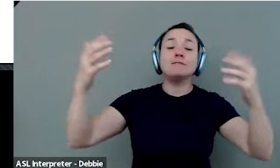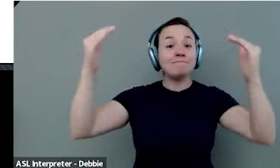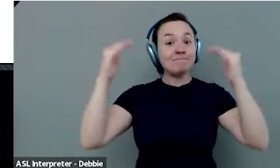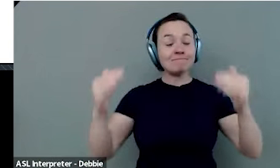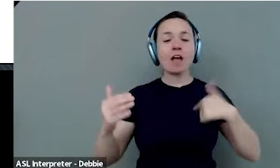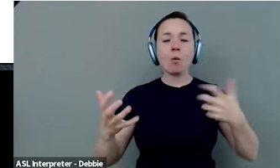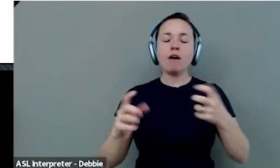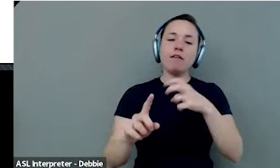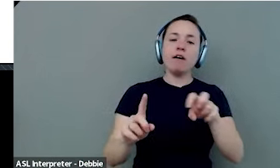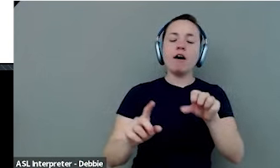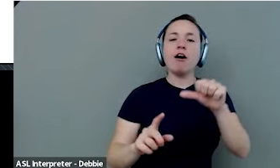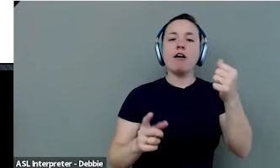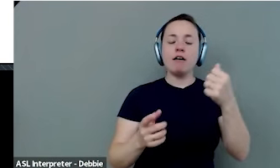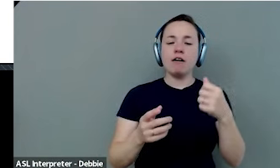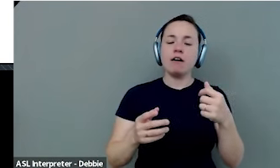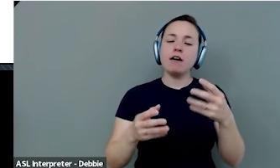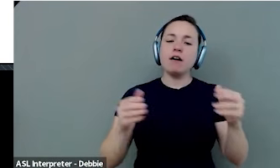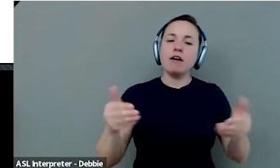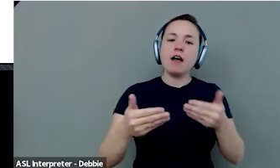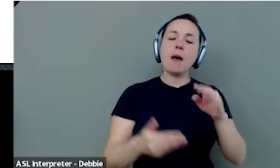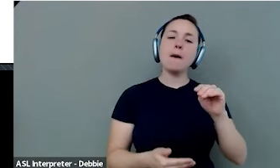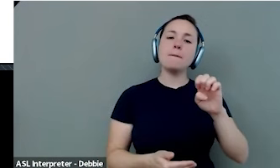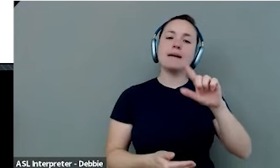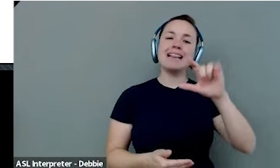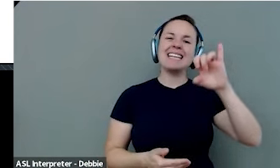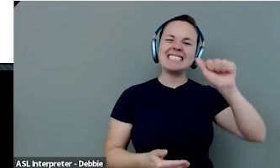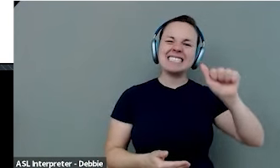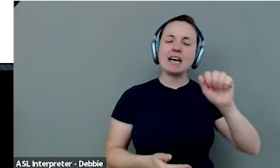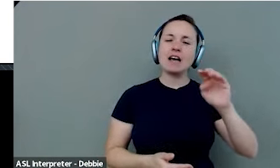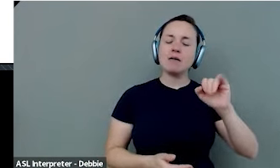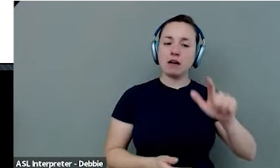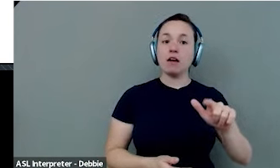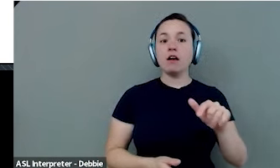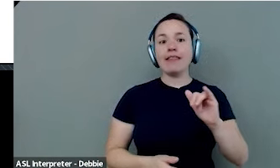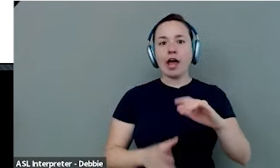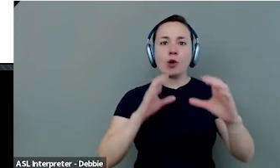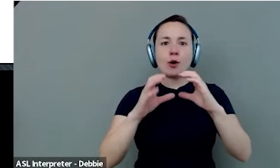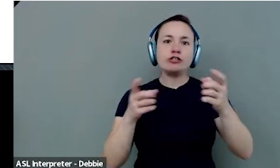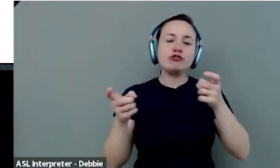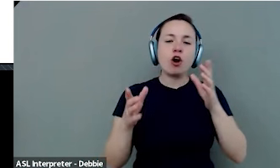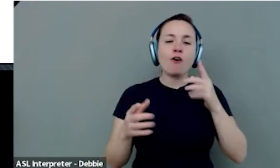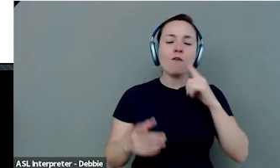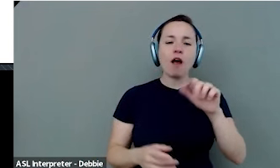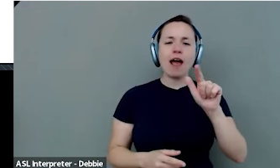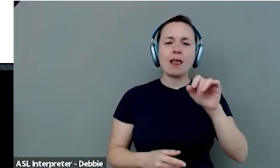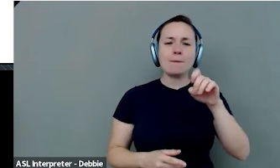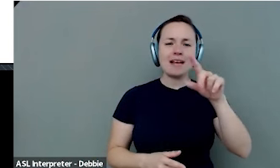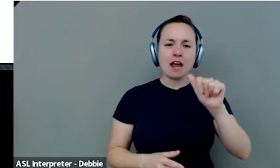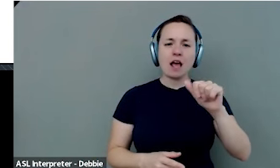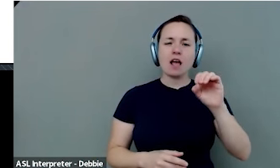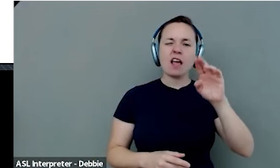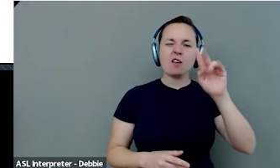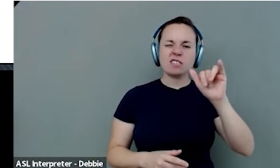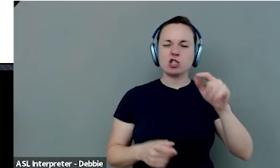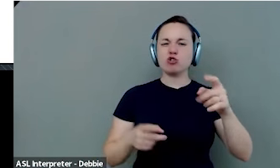to transition over and introduce Melissa Mayo, who is the Communications Director of the Alameda County